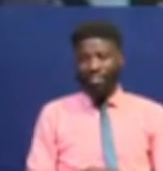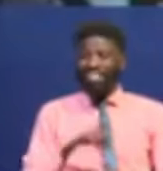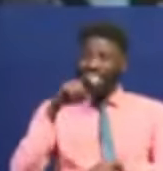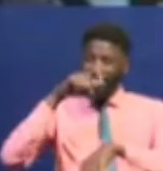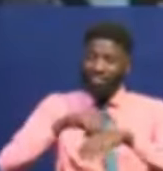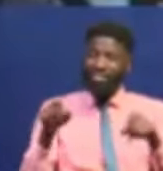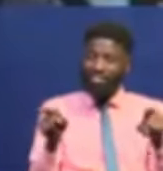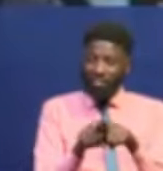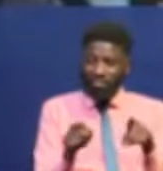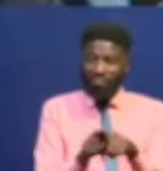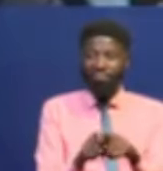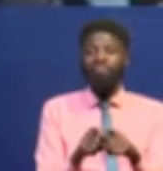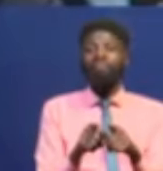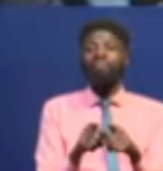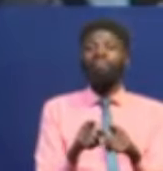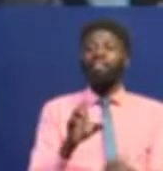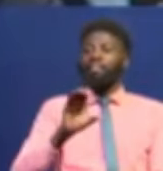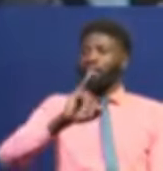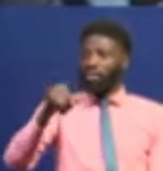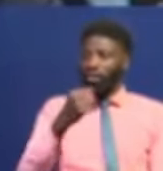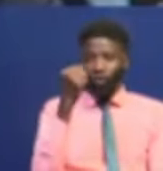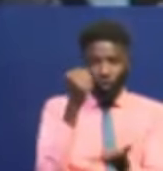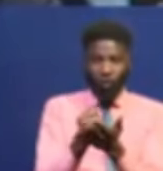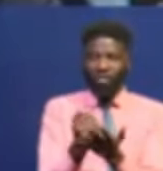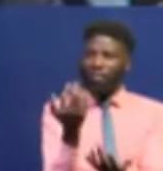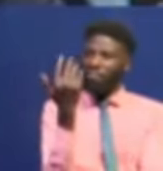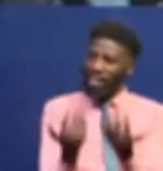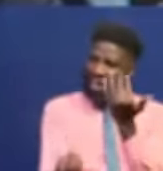burning Chief Justice Office,